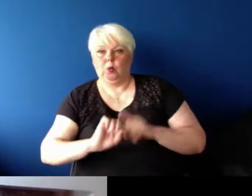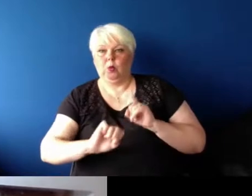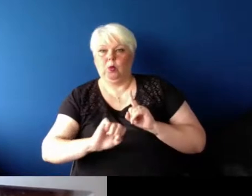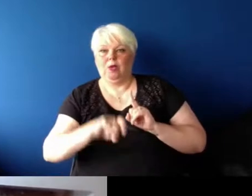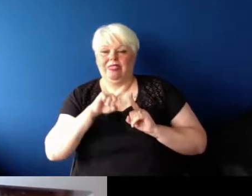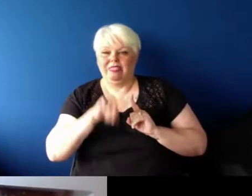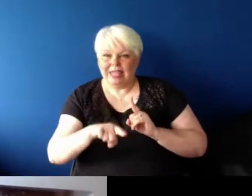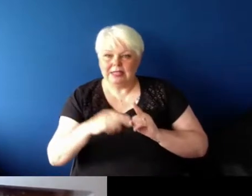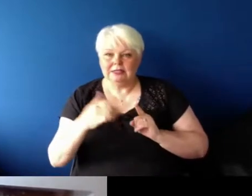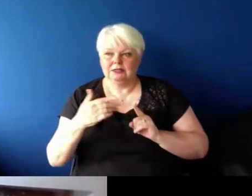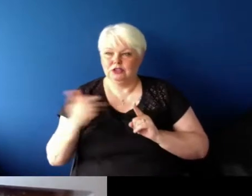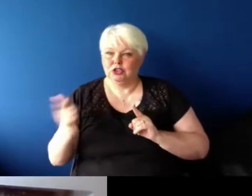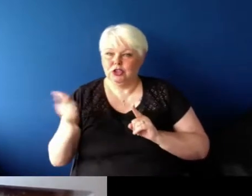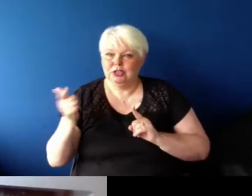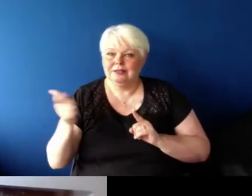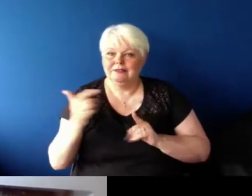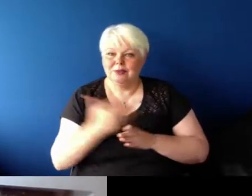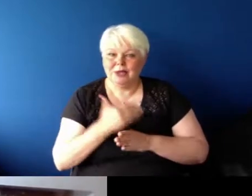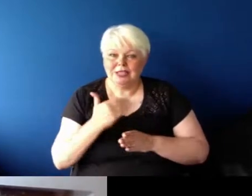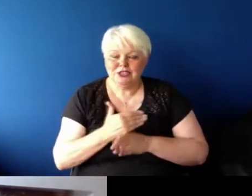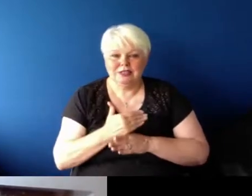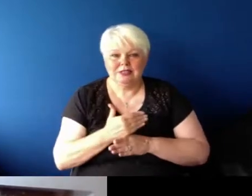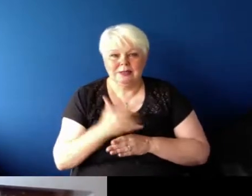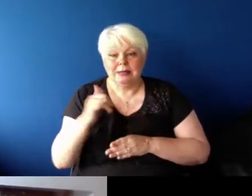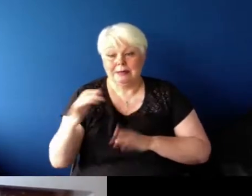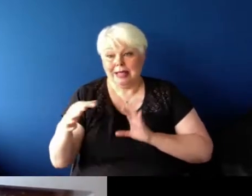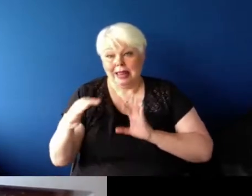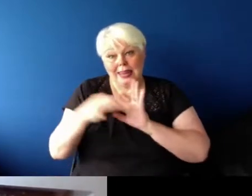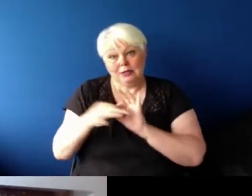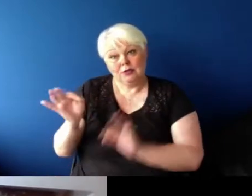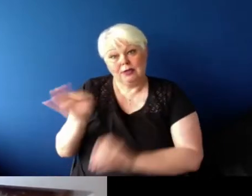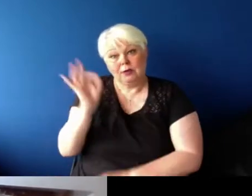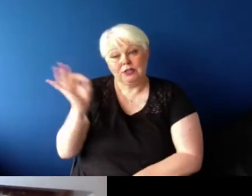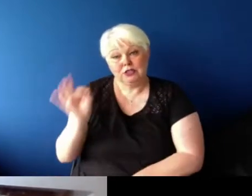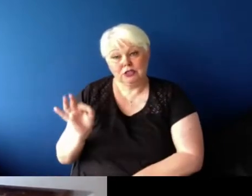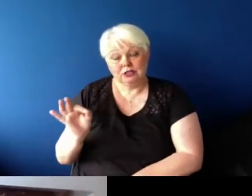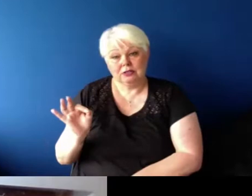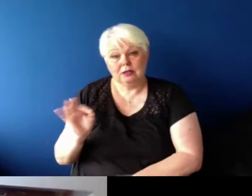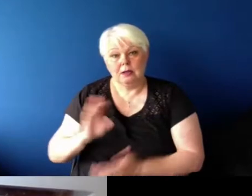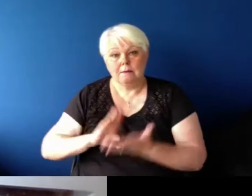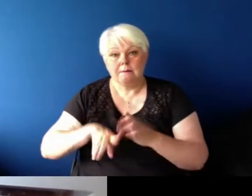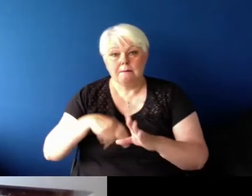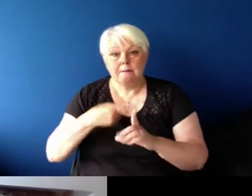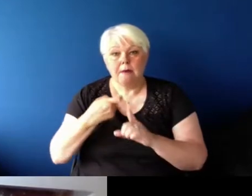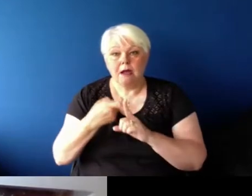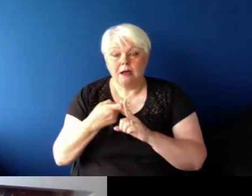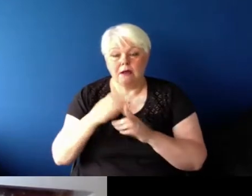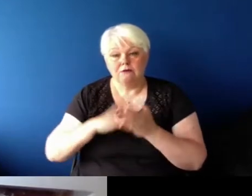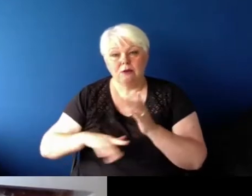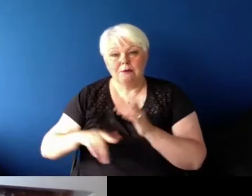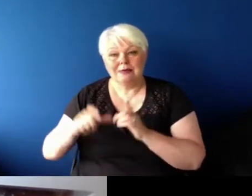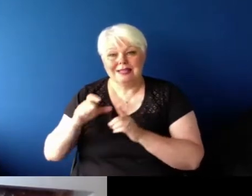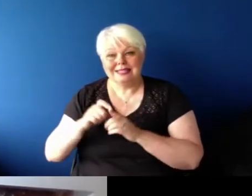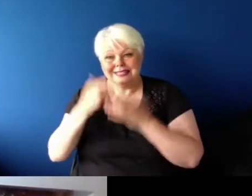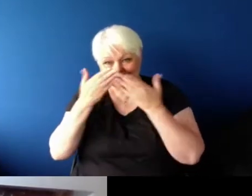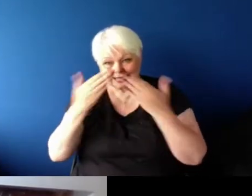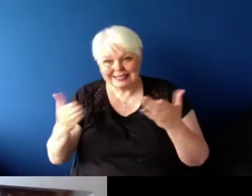vocation. So perhaps related to that one, so Mark from Dignity and Worth was asking,